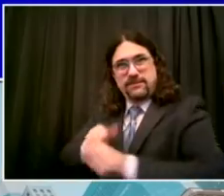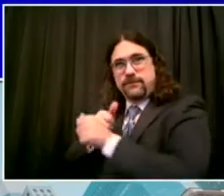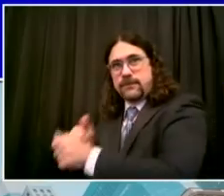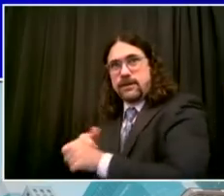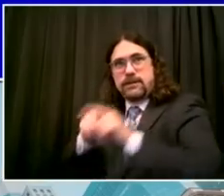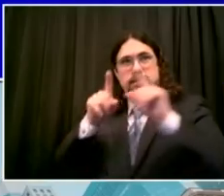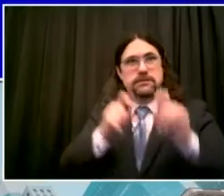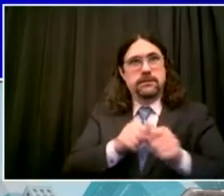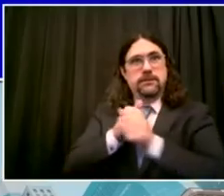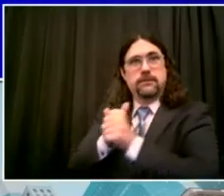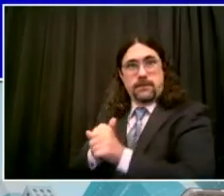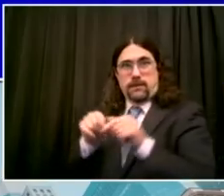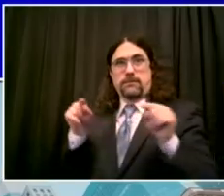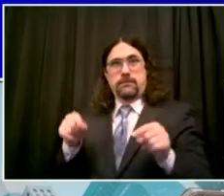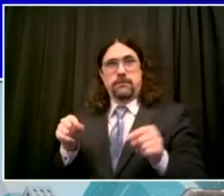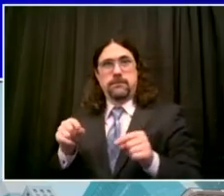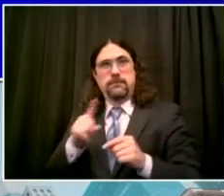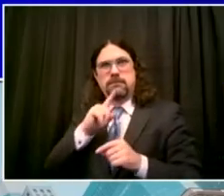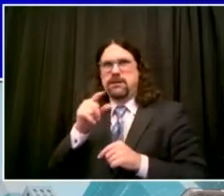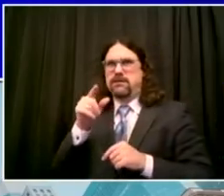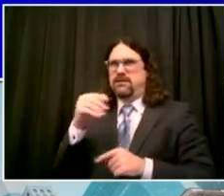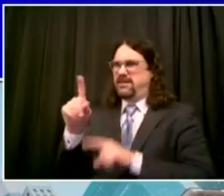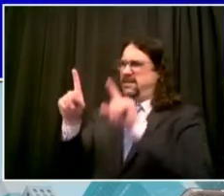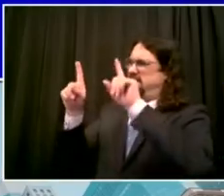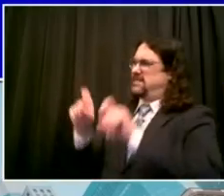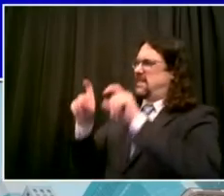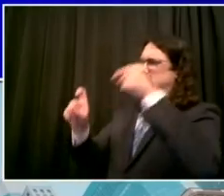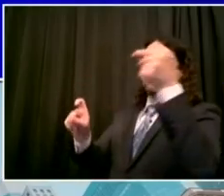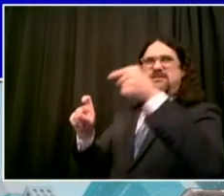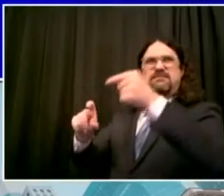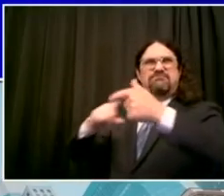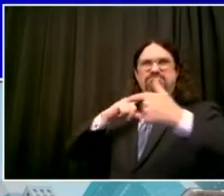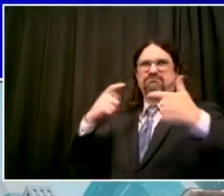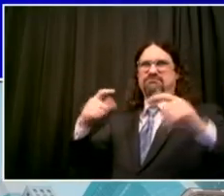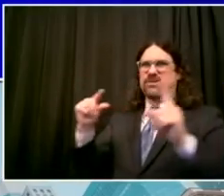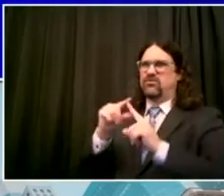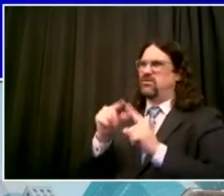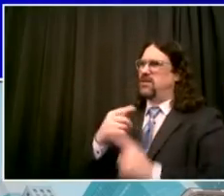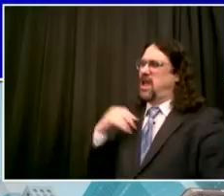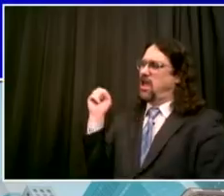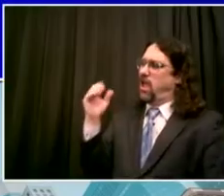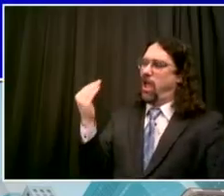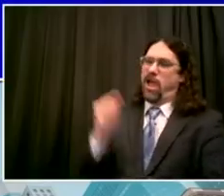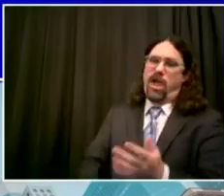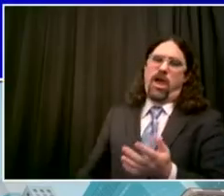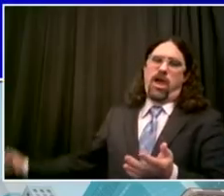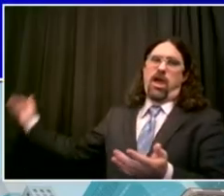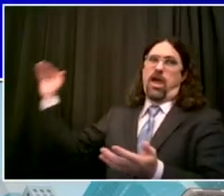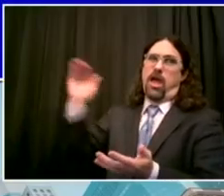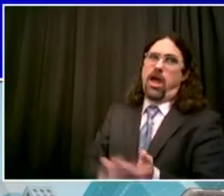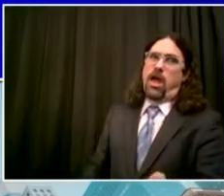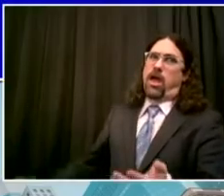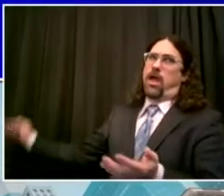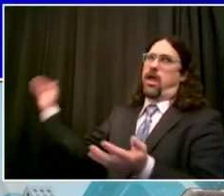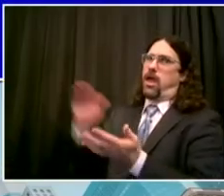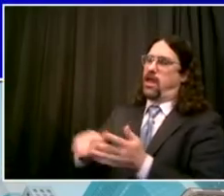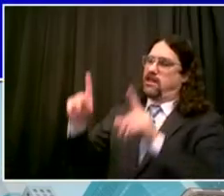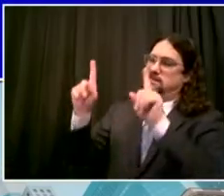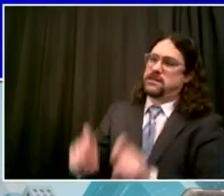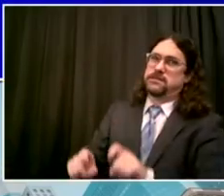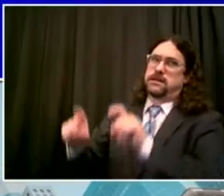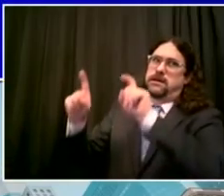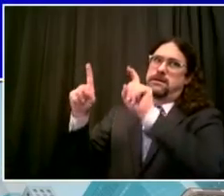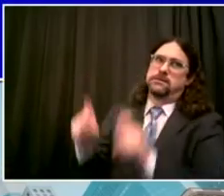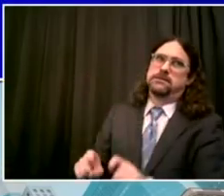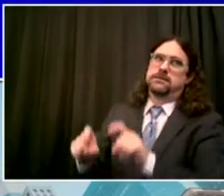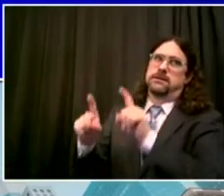constant idea we talk about is testing. Well, that's the kind of testing that tells you if you have a disease or not. But you know,